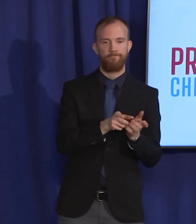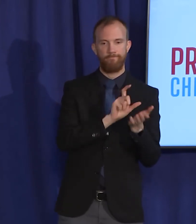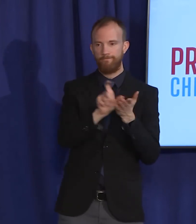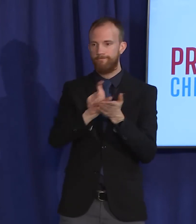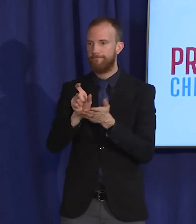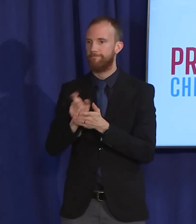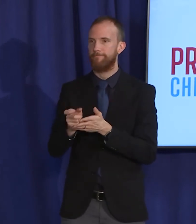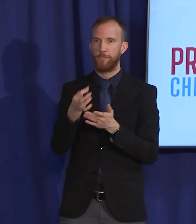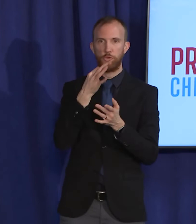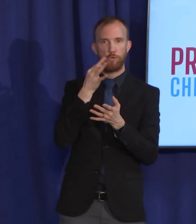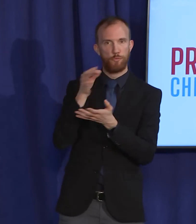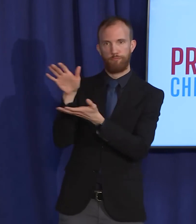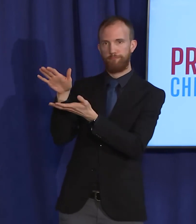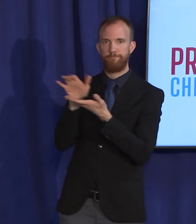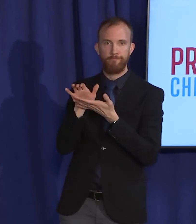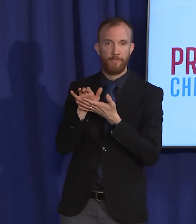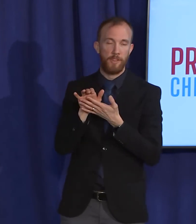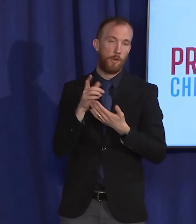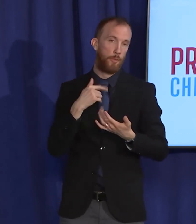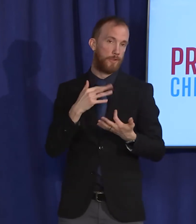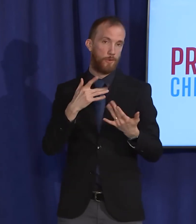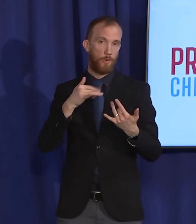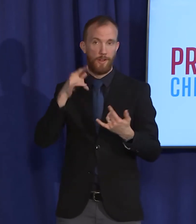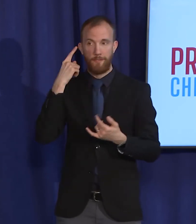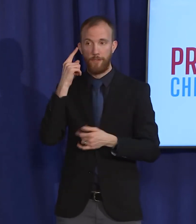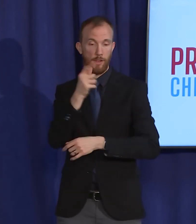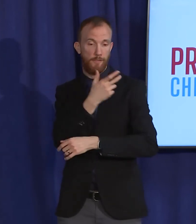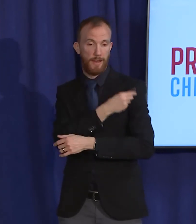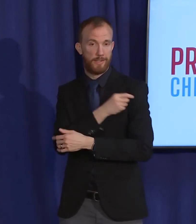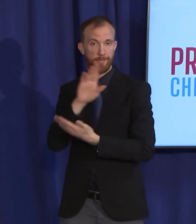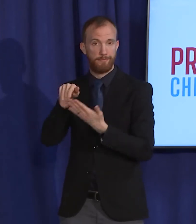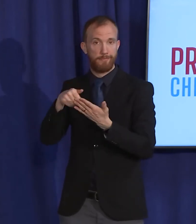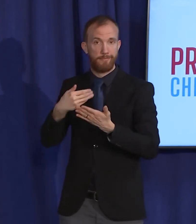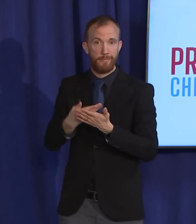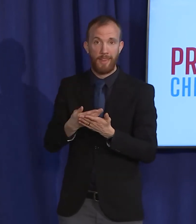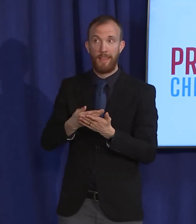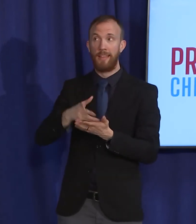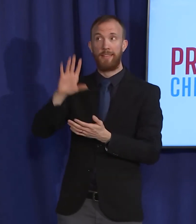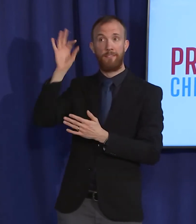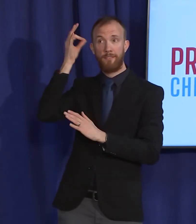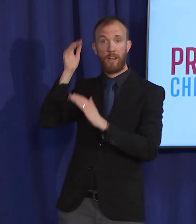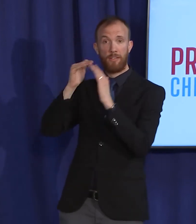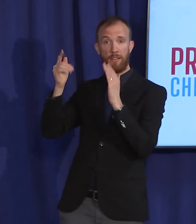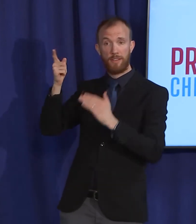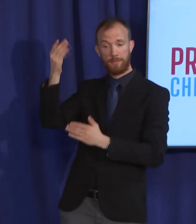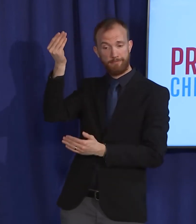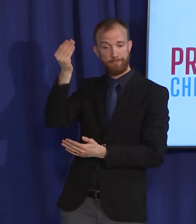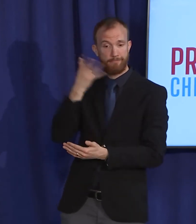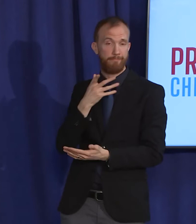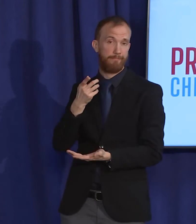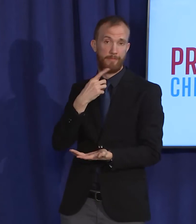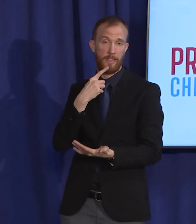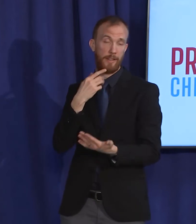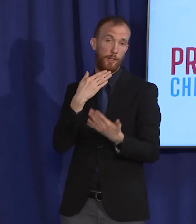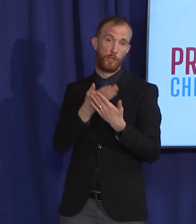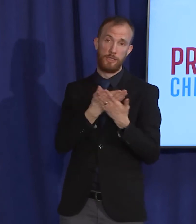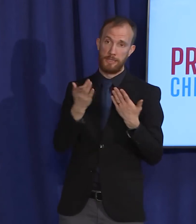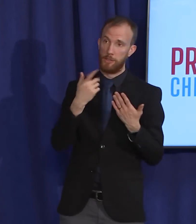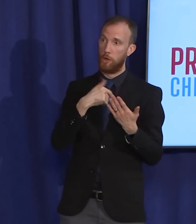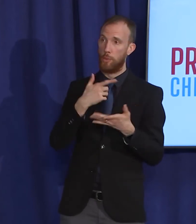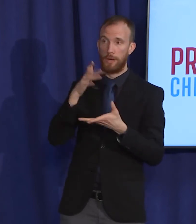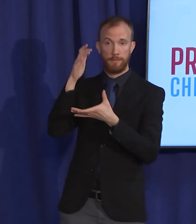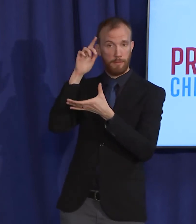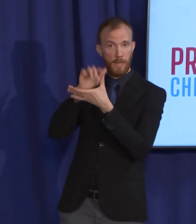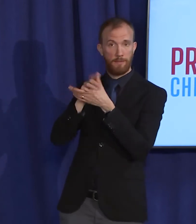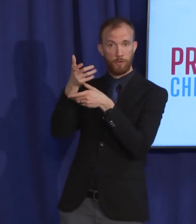side. It's just, will the vaccine get here? And they're telling us really good news at the federal level, so we're believing it and moving ahead. But again,